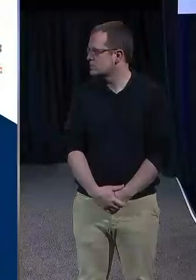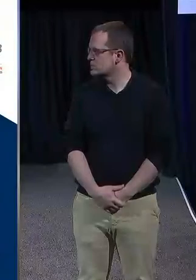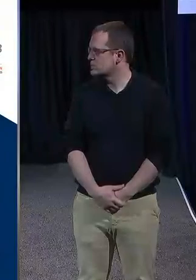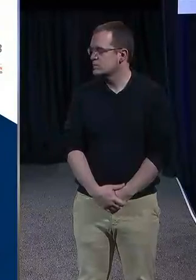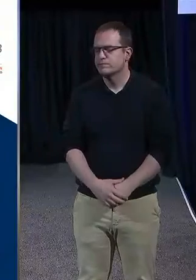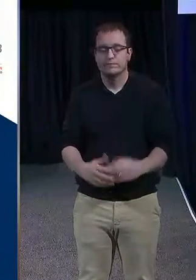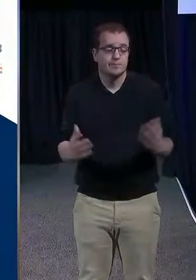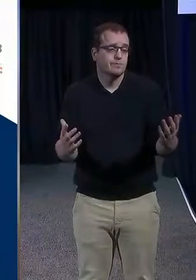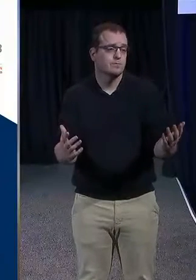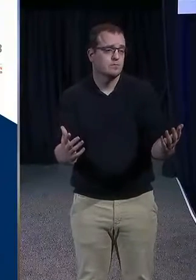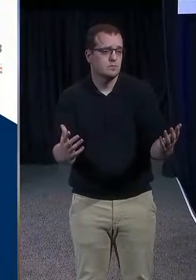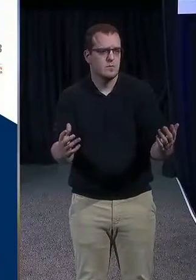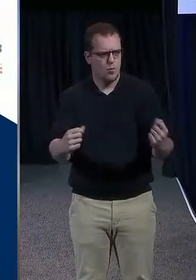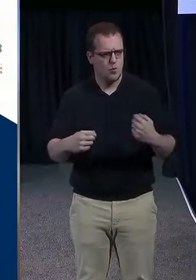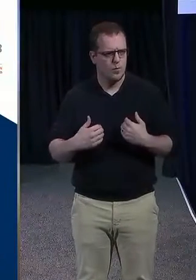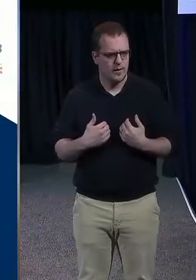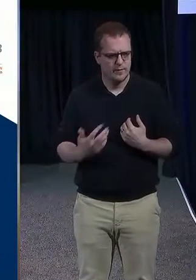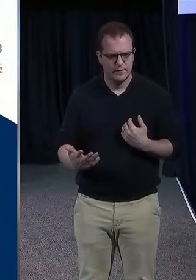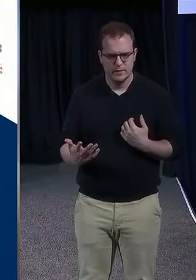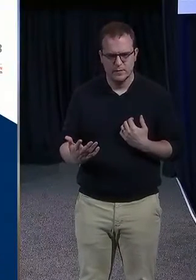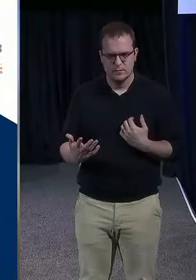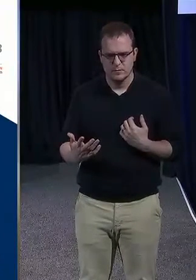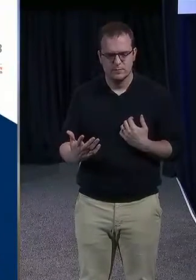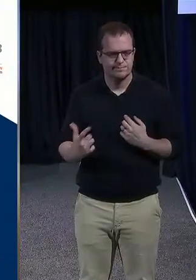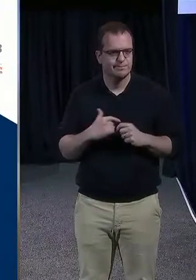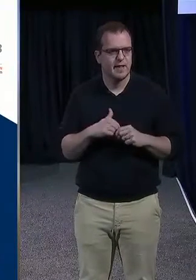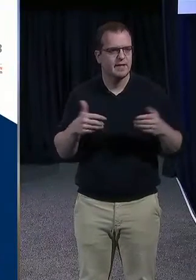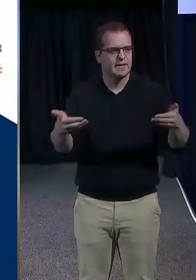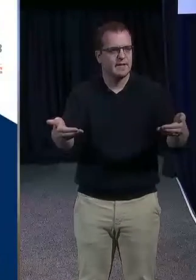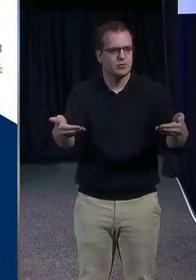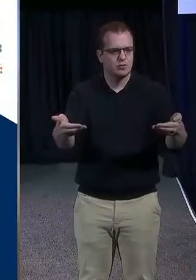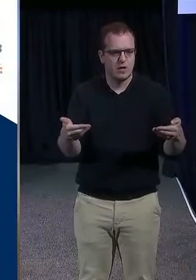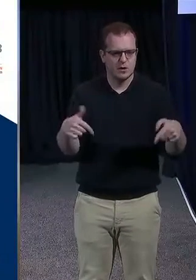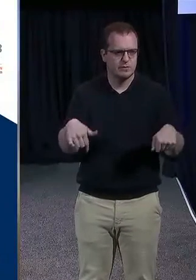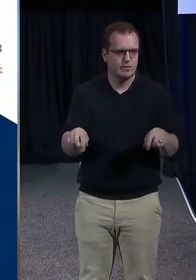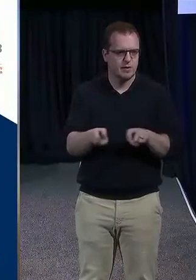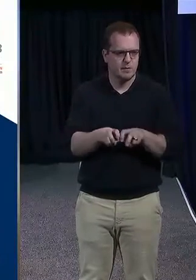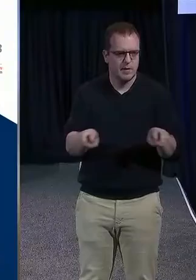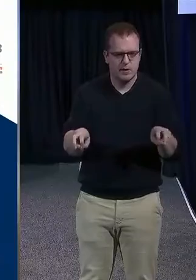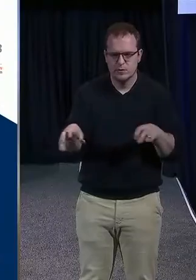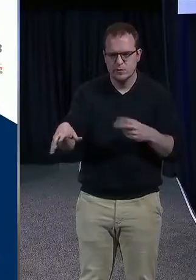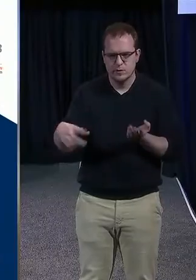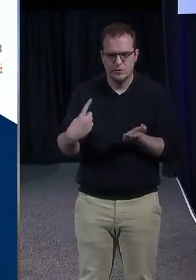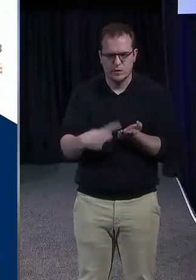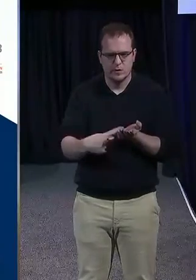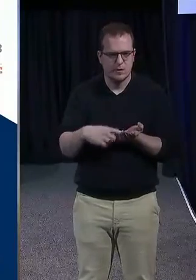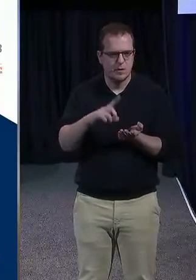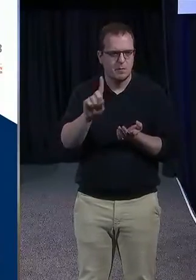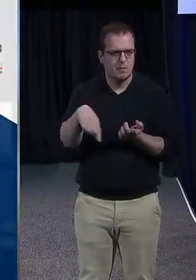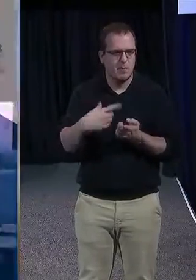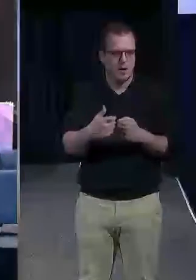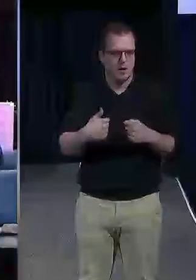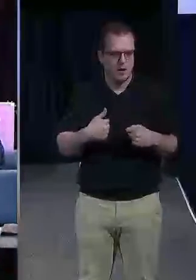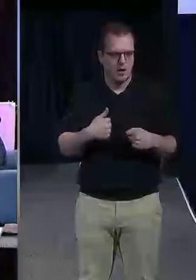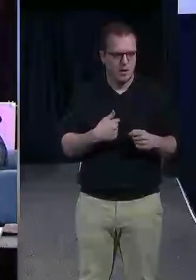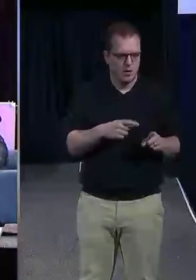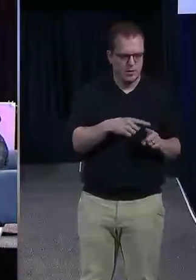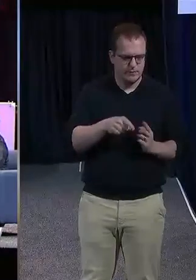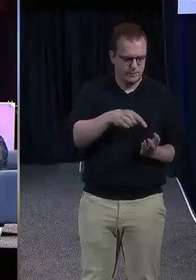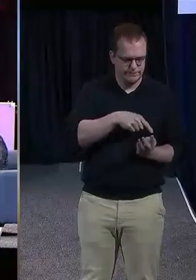So we had the introduction to this panel that talked about our disciplines coming